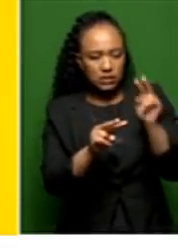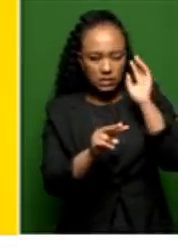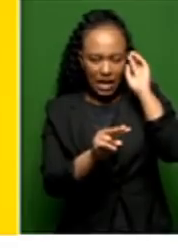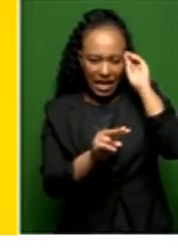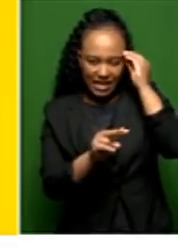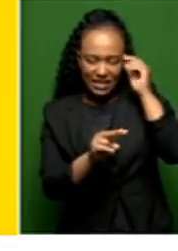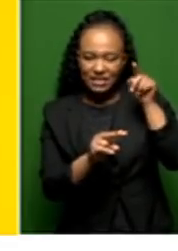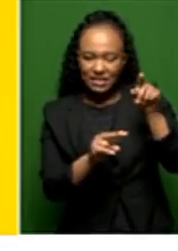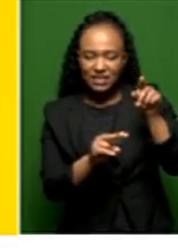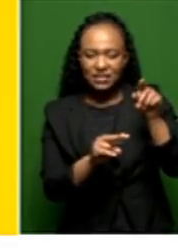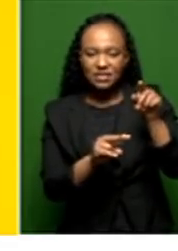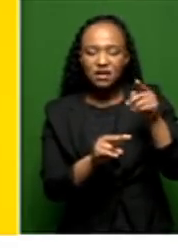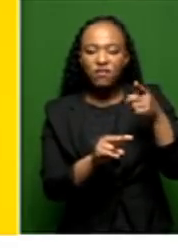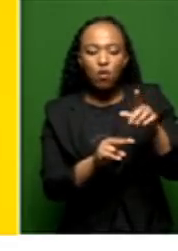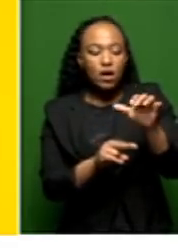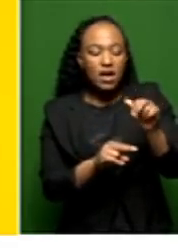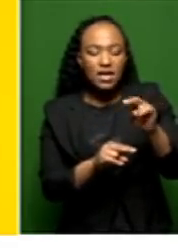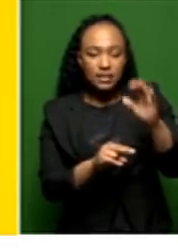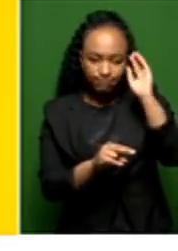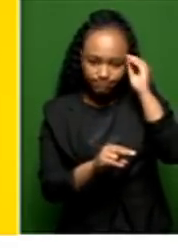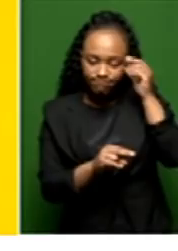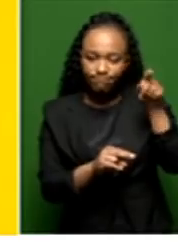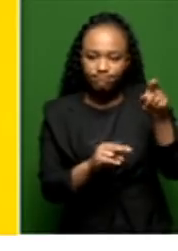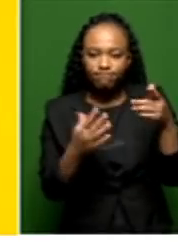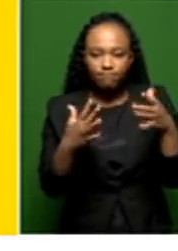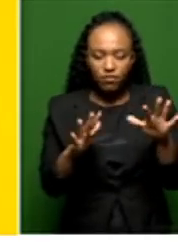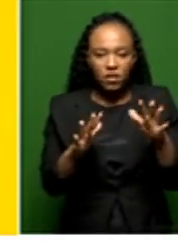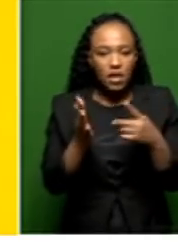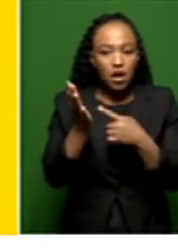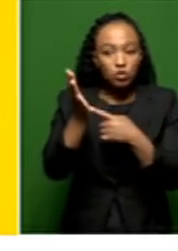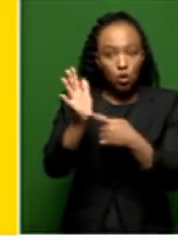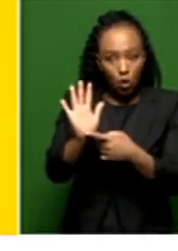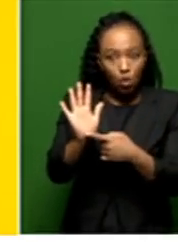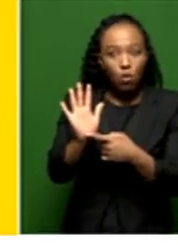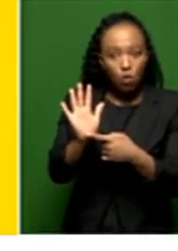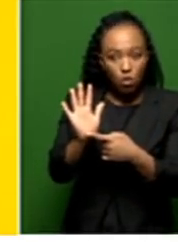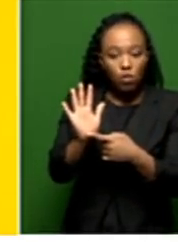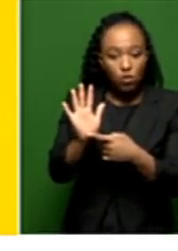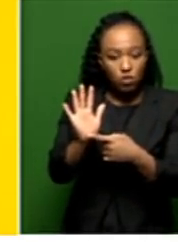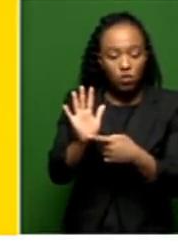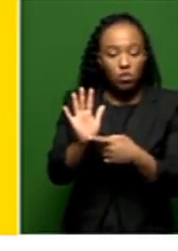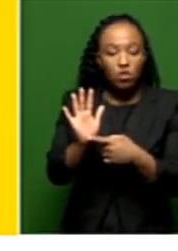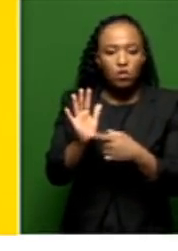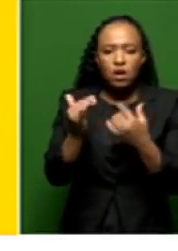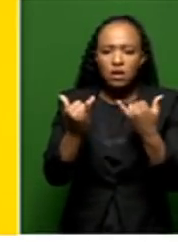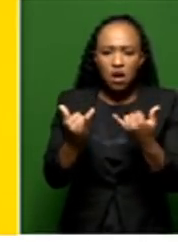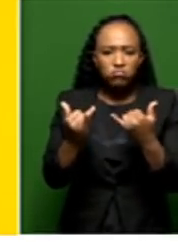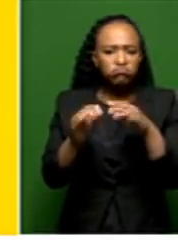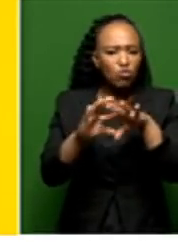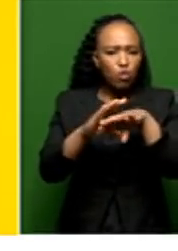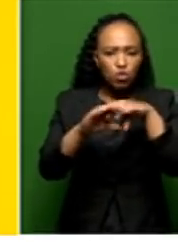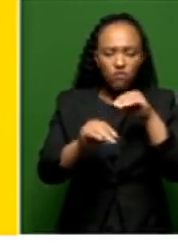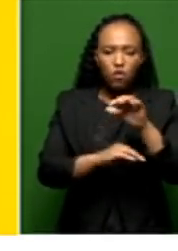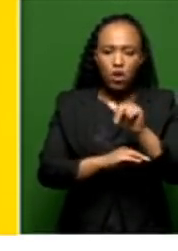interests from the interests of the ANC. And that is manifesting as them not only withdrawing from